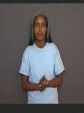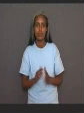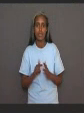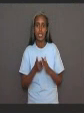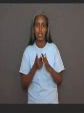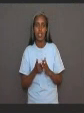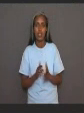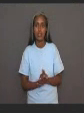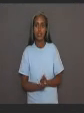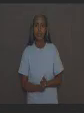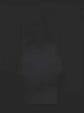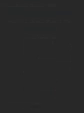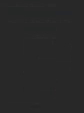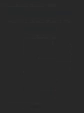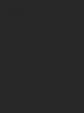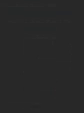Begin.